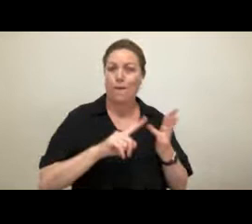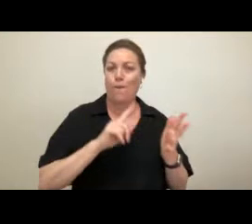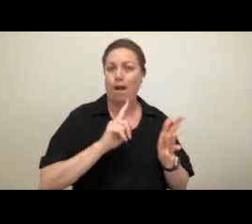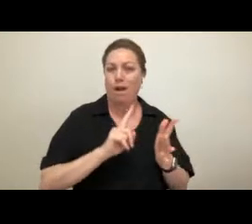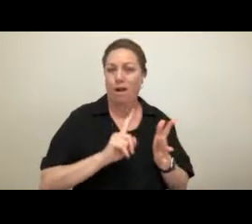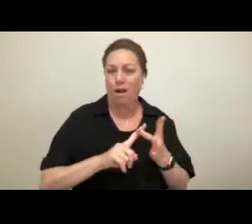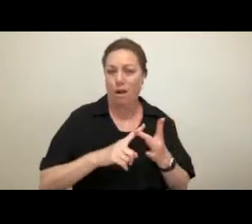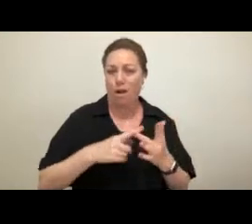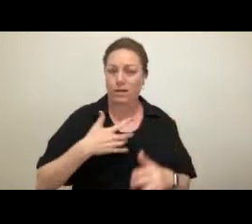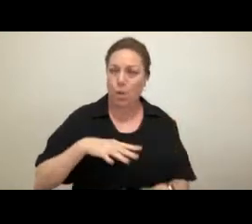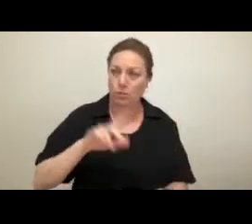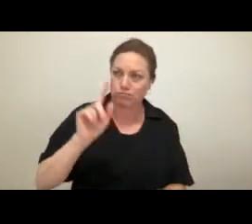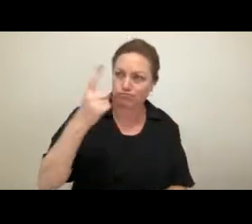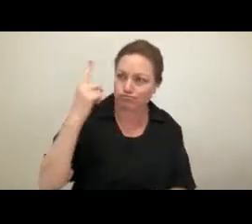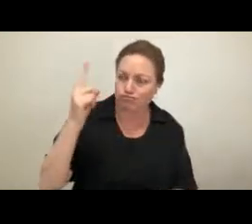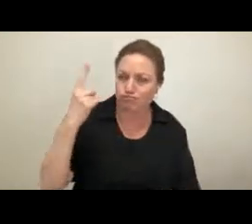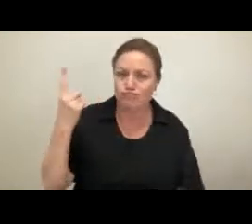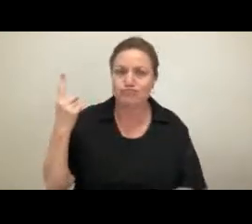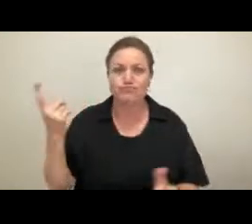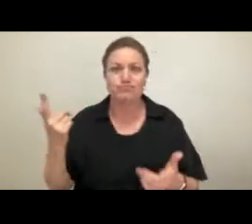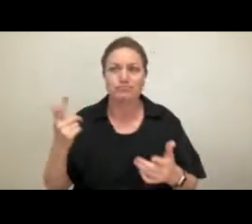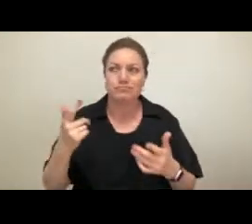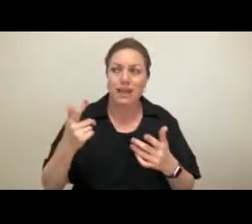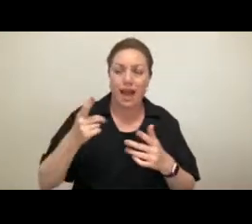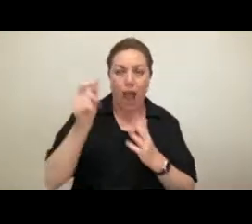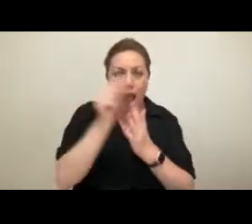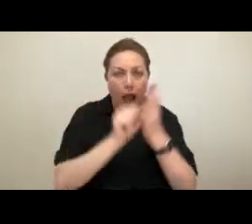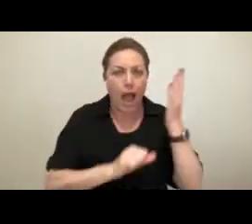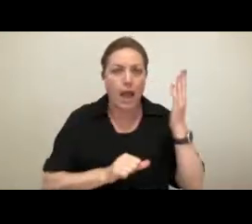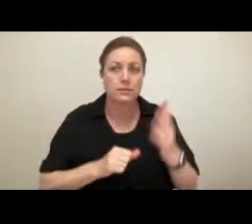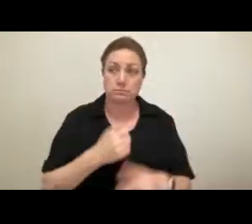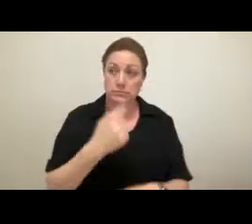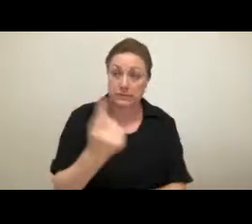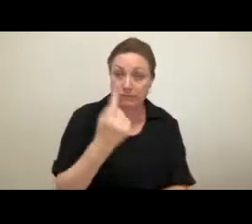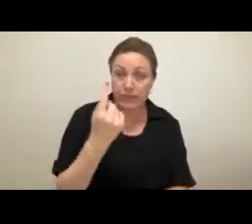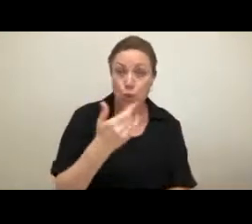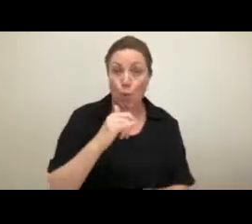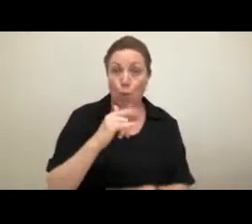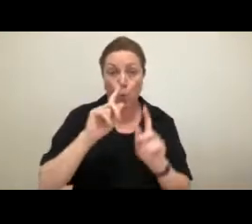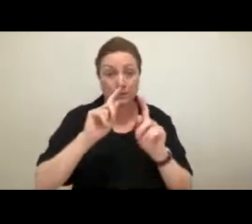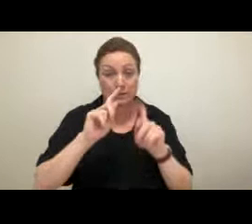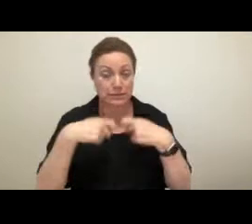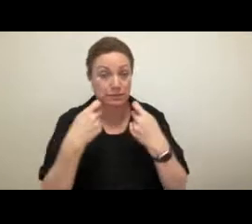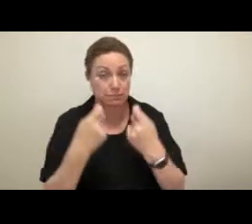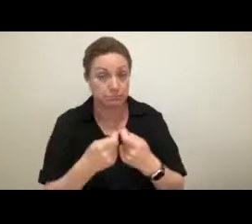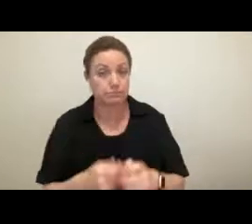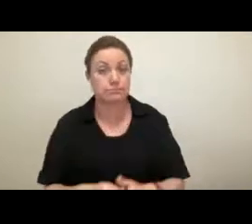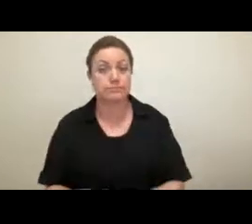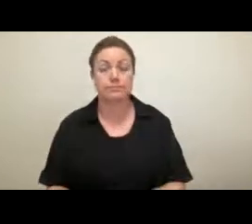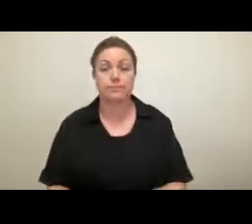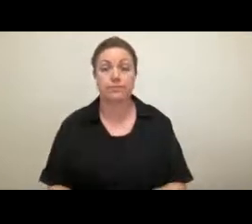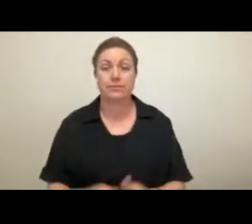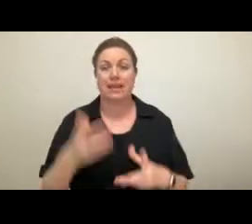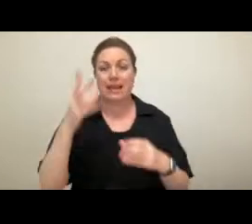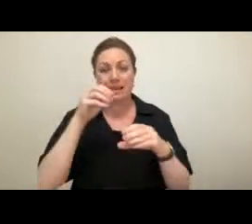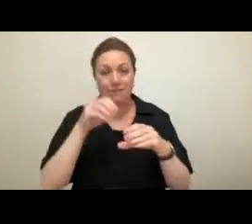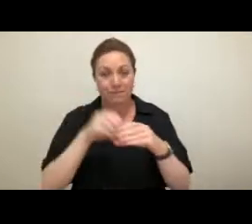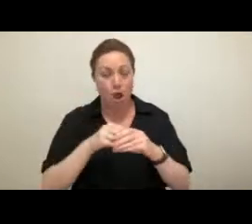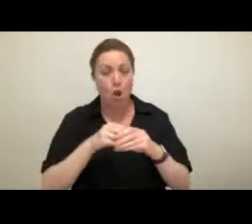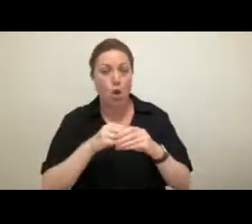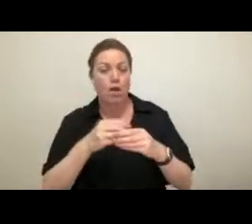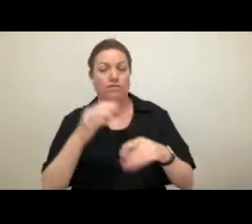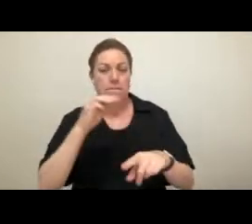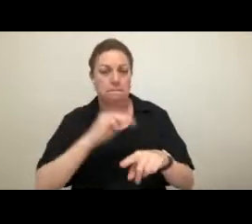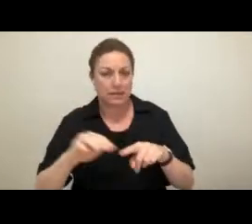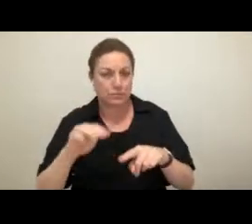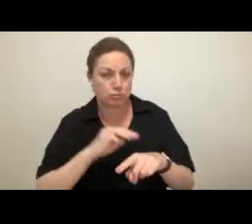and teams, and it involves Sydney Metro in partnership with Create New South Wales. Once you submit